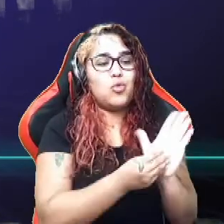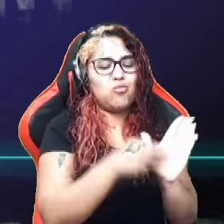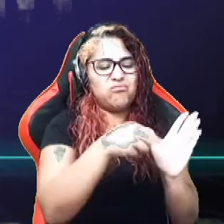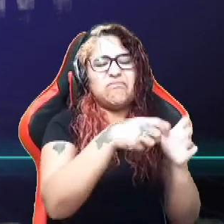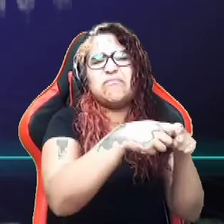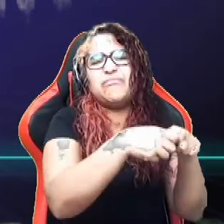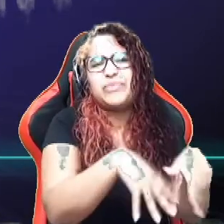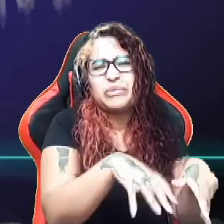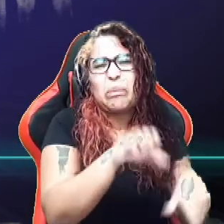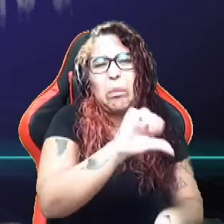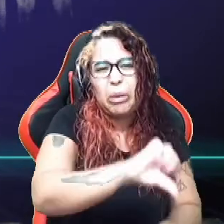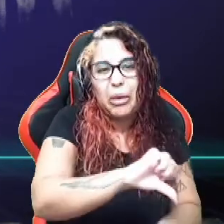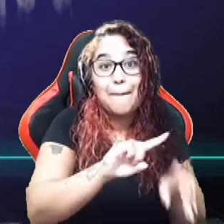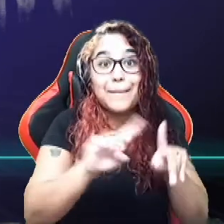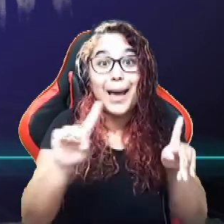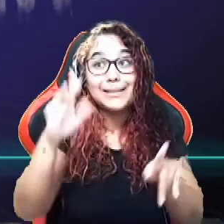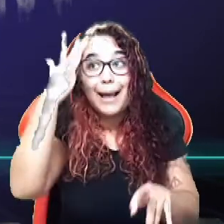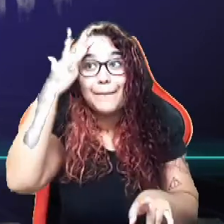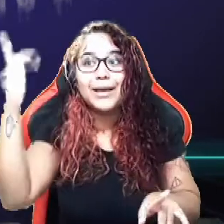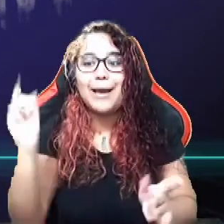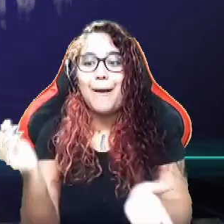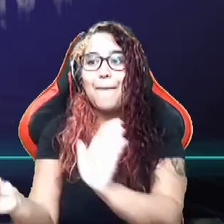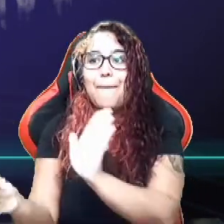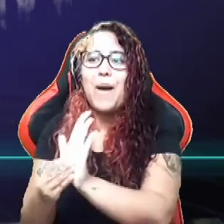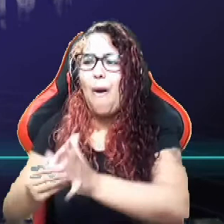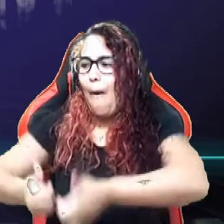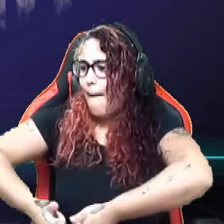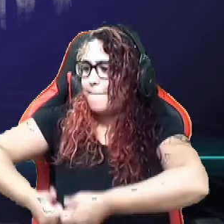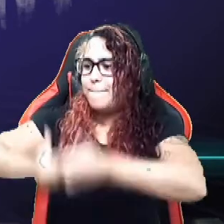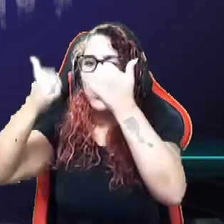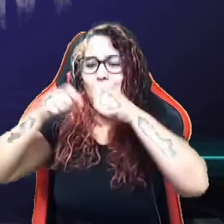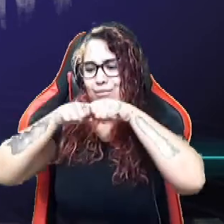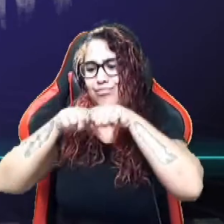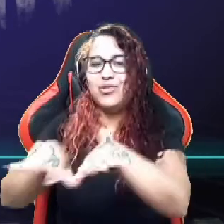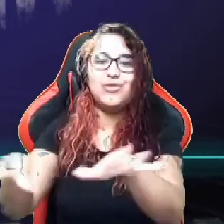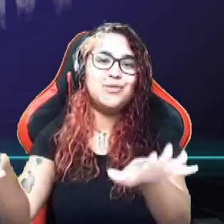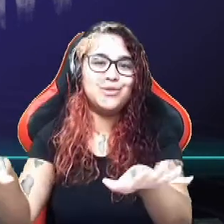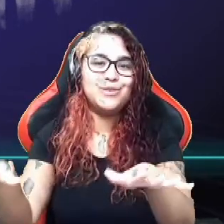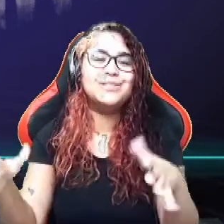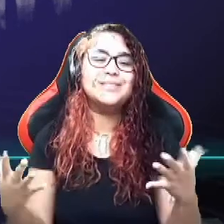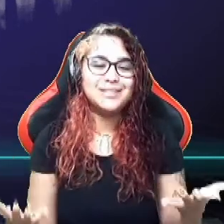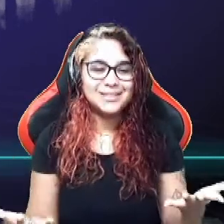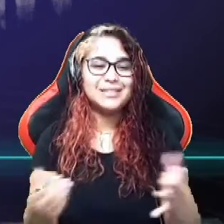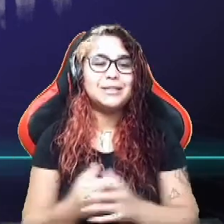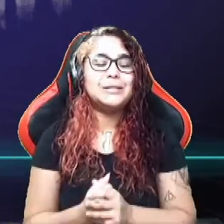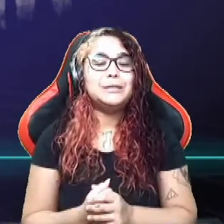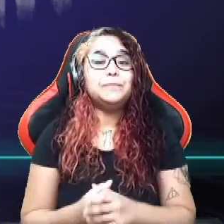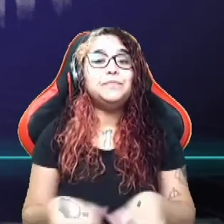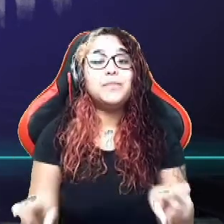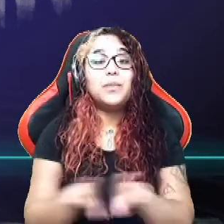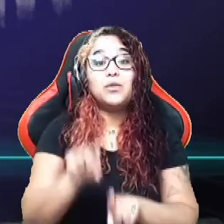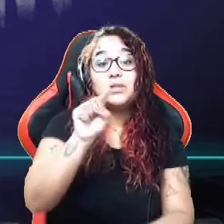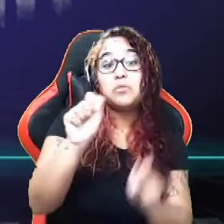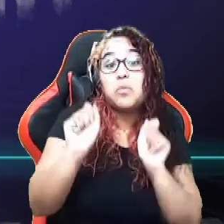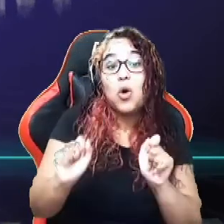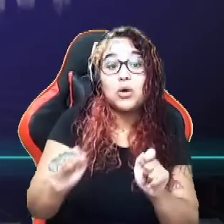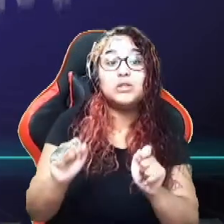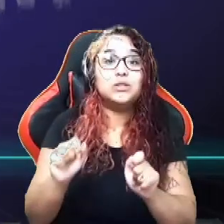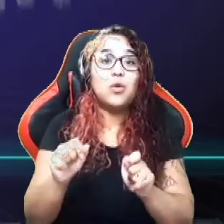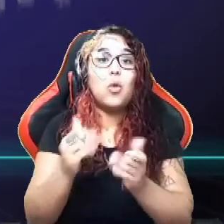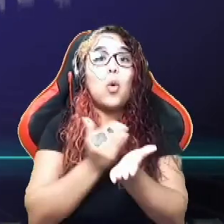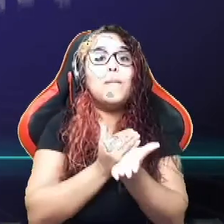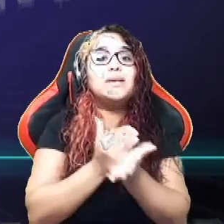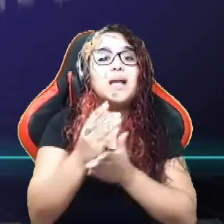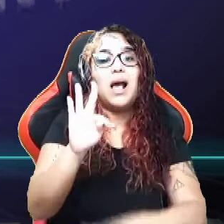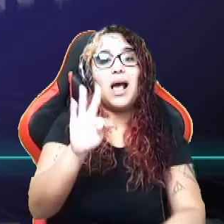other videos. So I may flop today, but maybe tomorrow I'm going to have a video going viral.